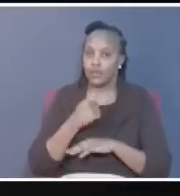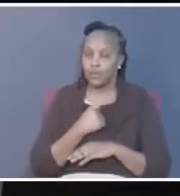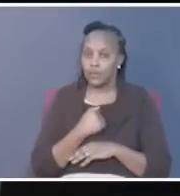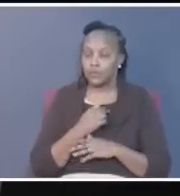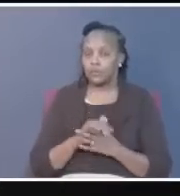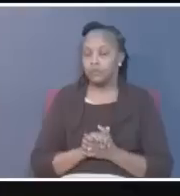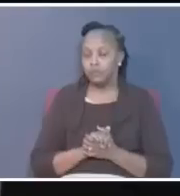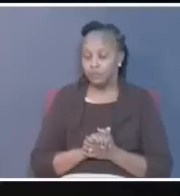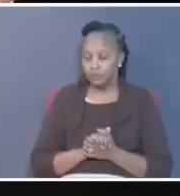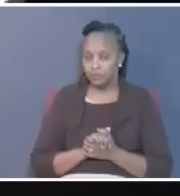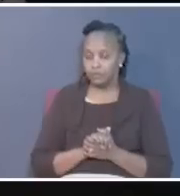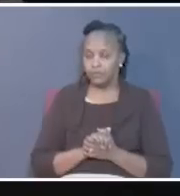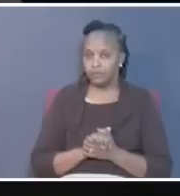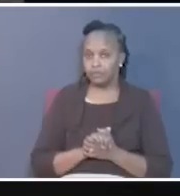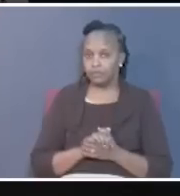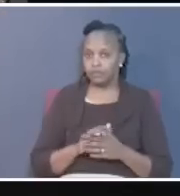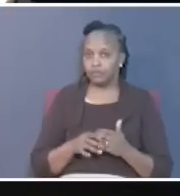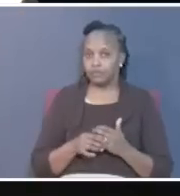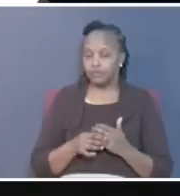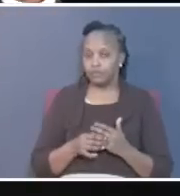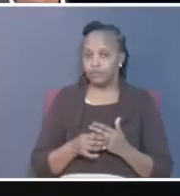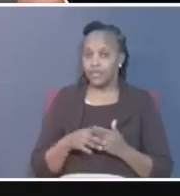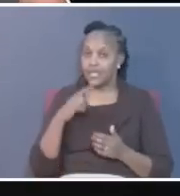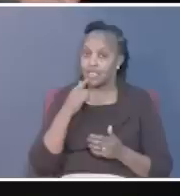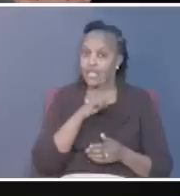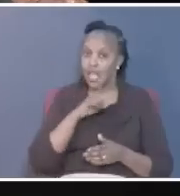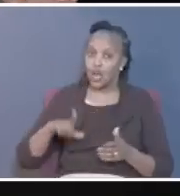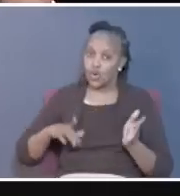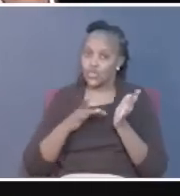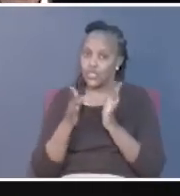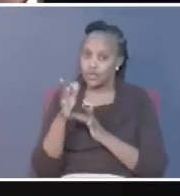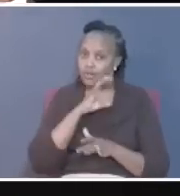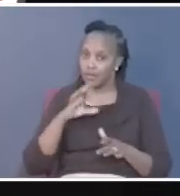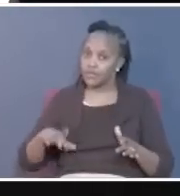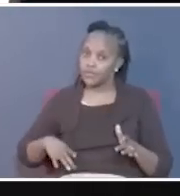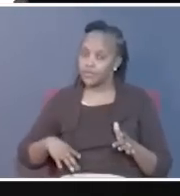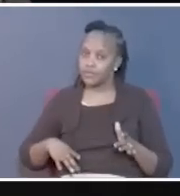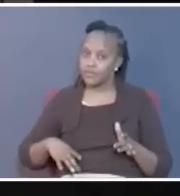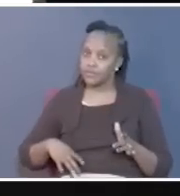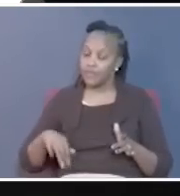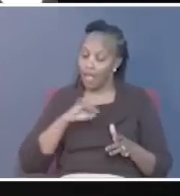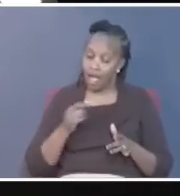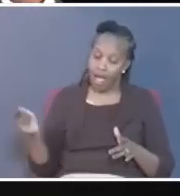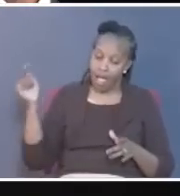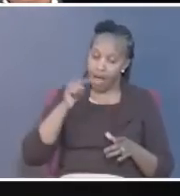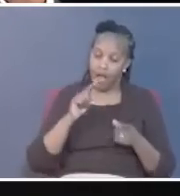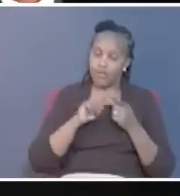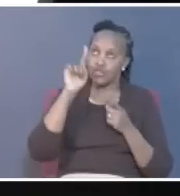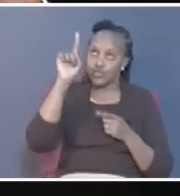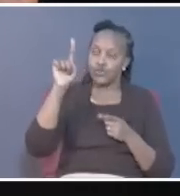your head and say this prayer after me. Say, Lord Jesus Christ, I come to